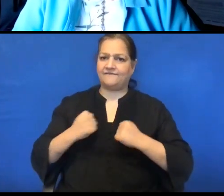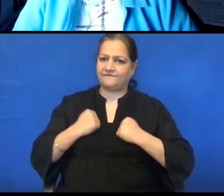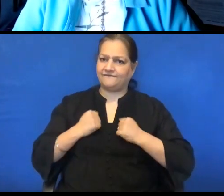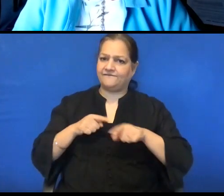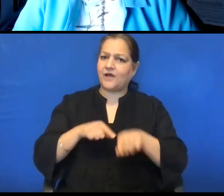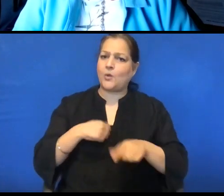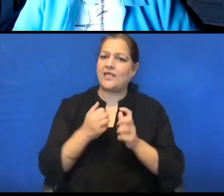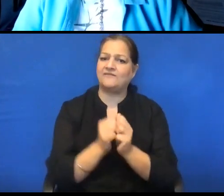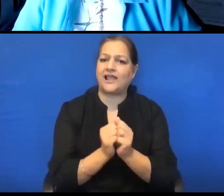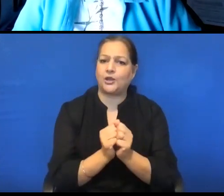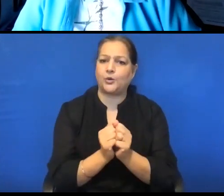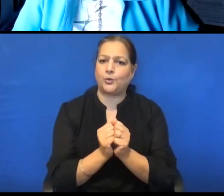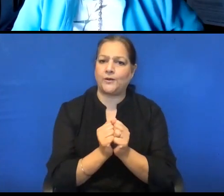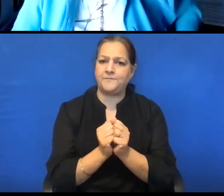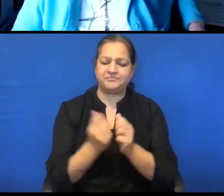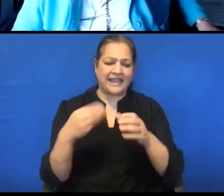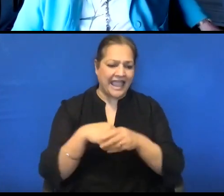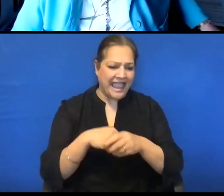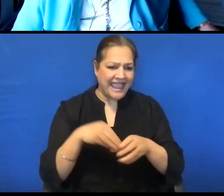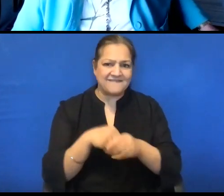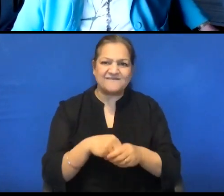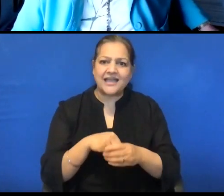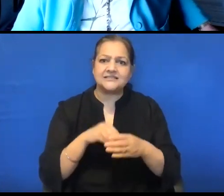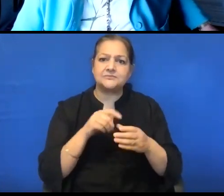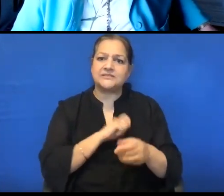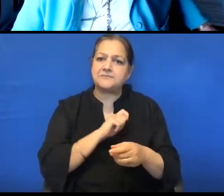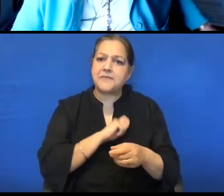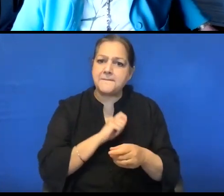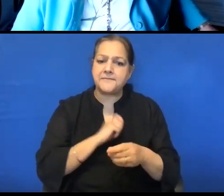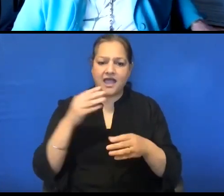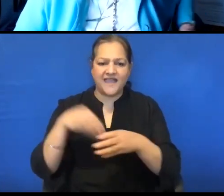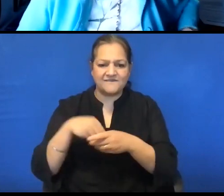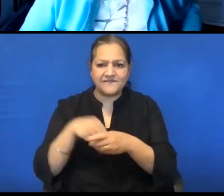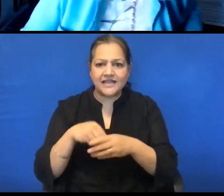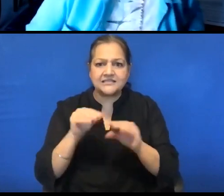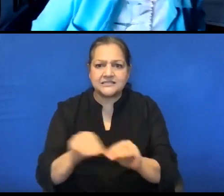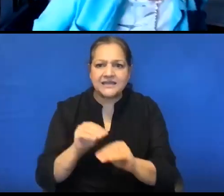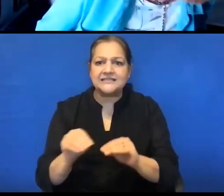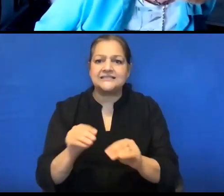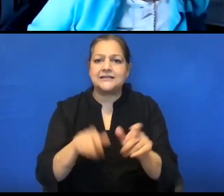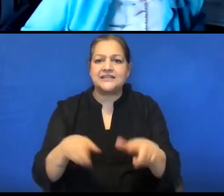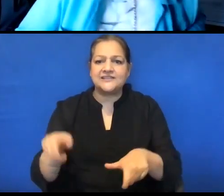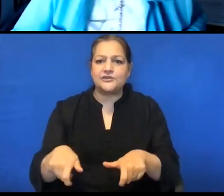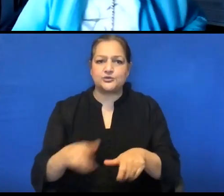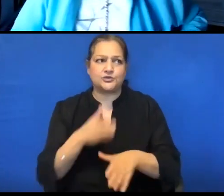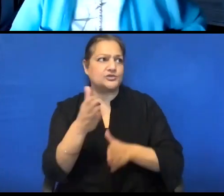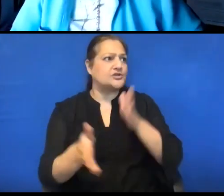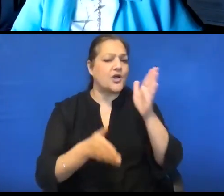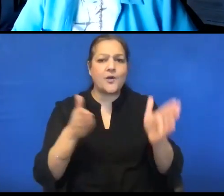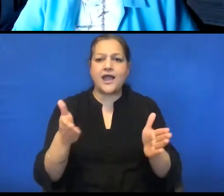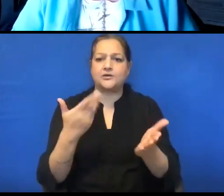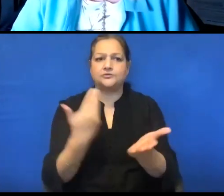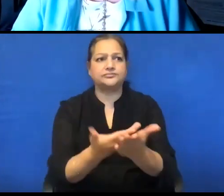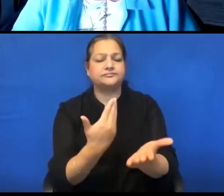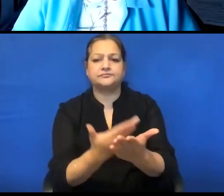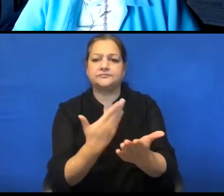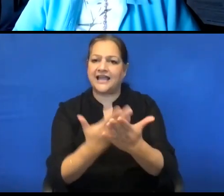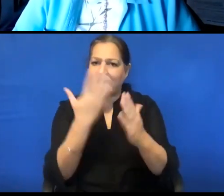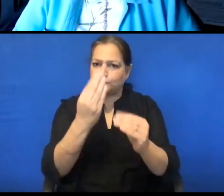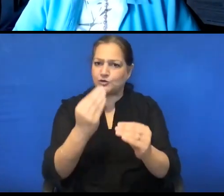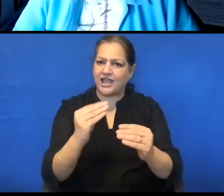in individuals. Make sure that there's investment in members, in our campaigners, so that we can go out there, put education front and center. Let's be the party